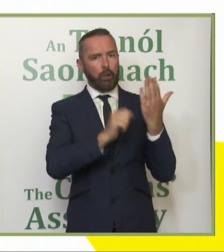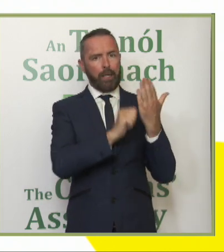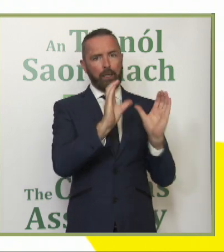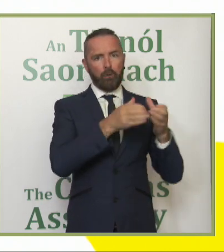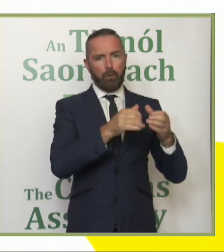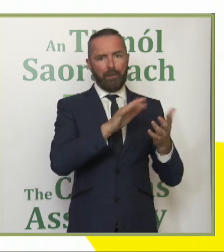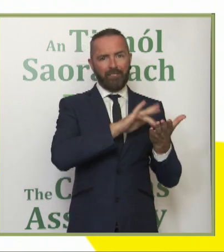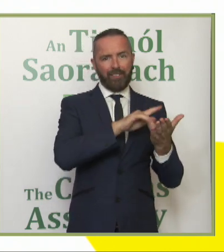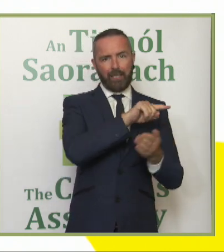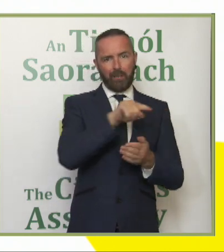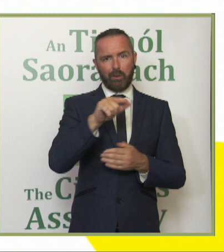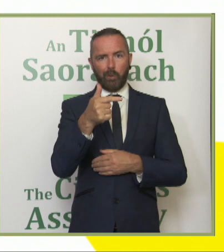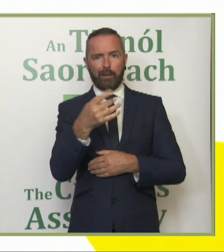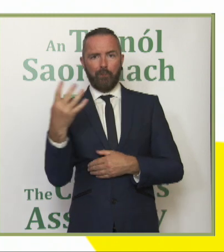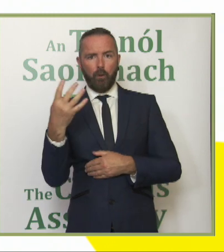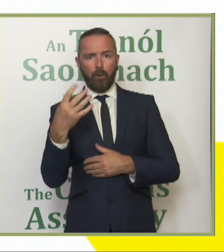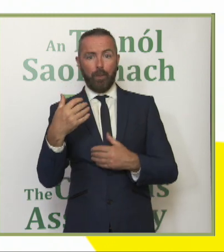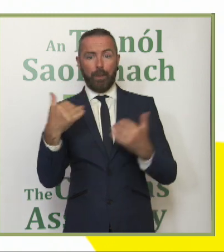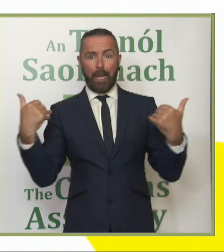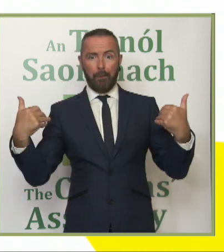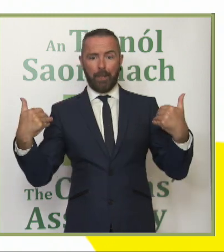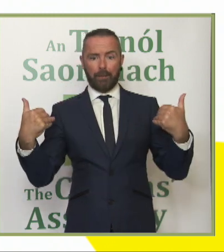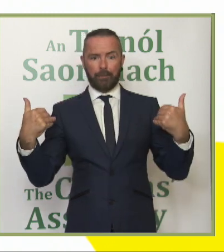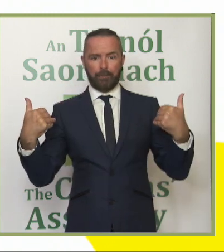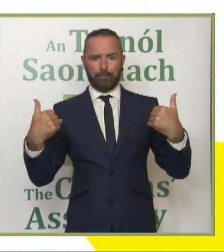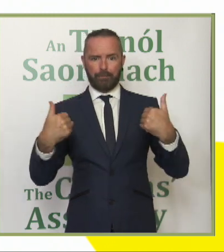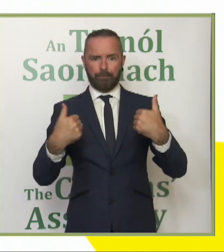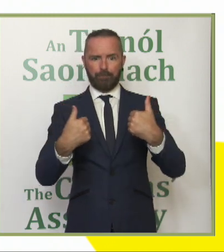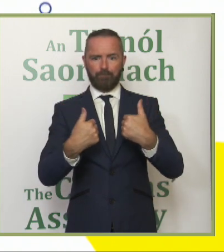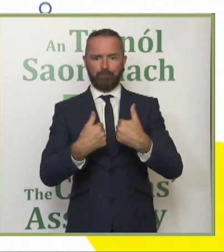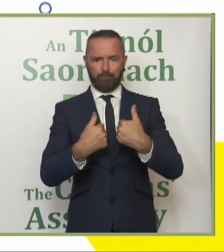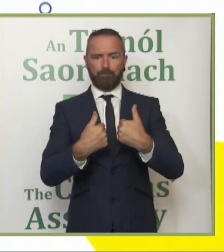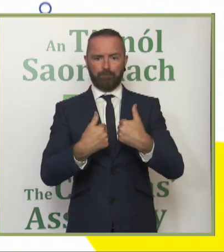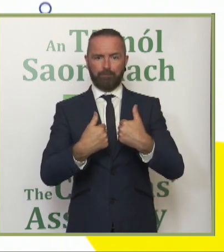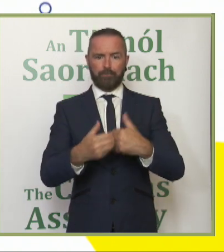to 24-year-olds, that gap is closing there.